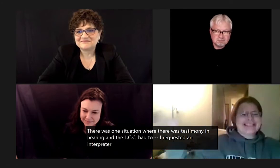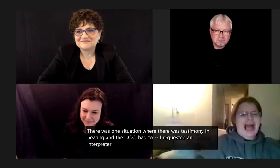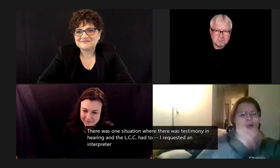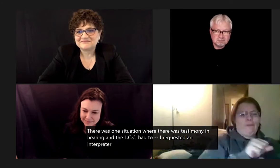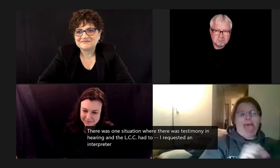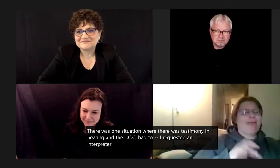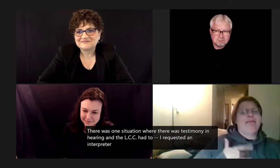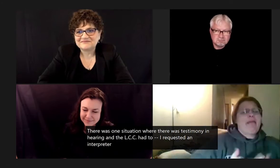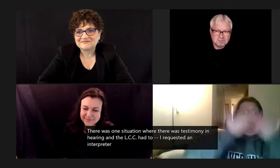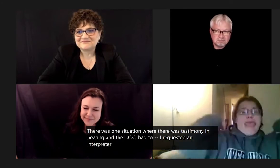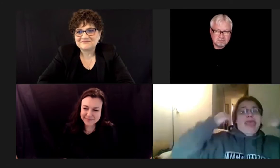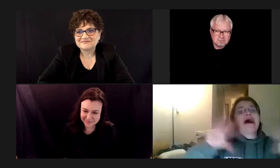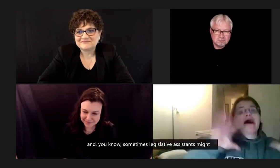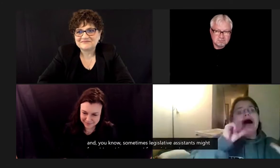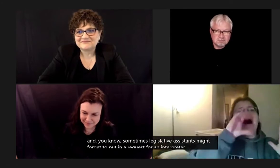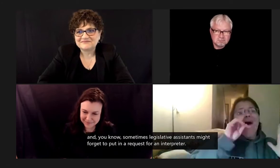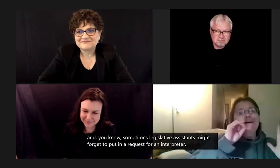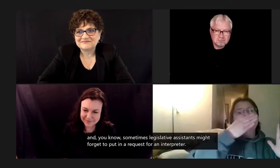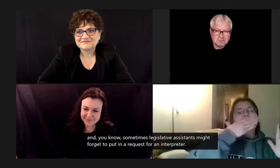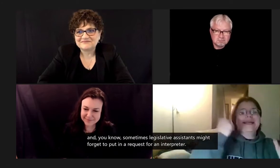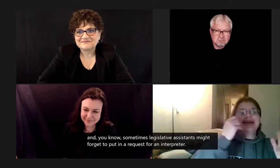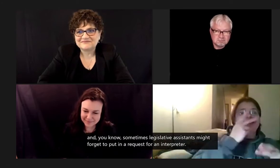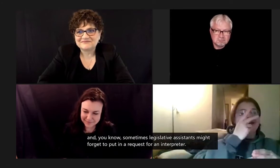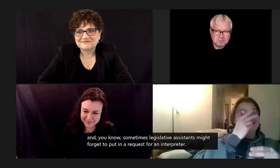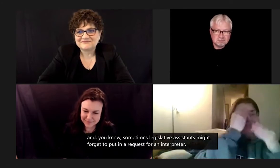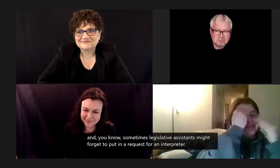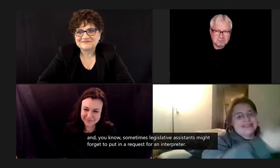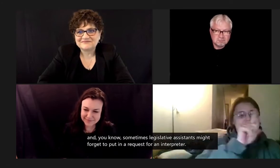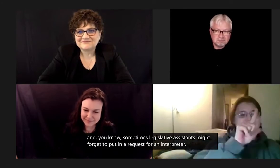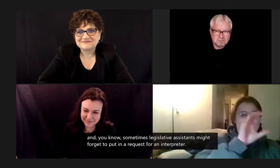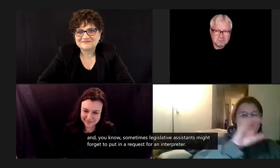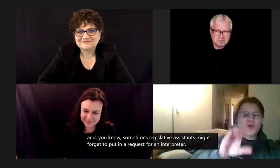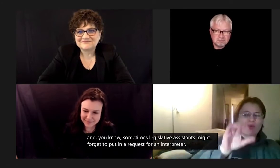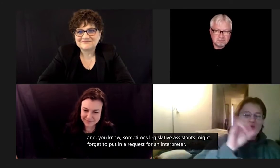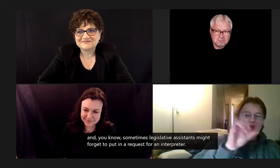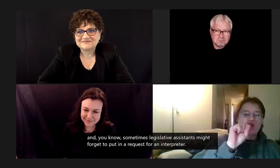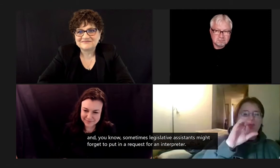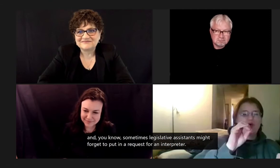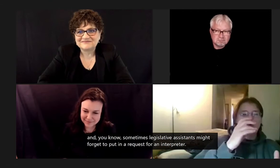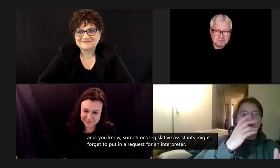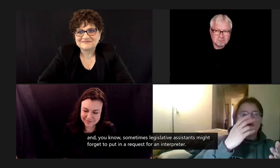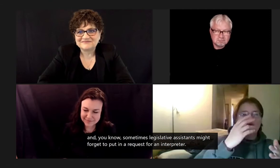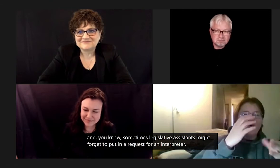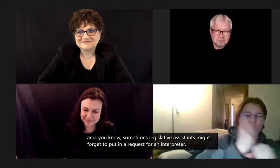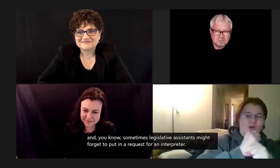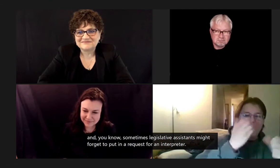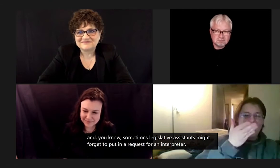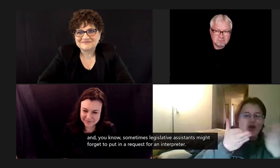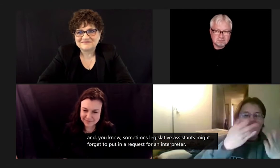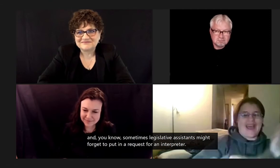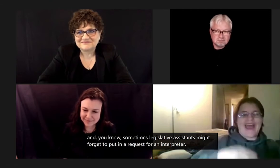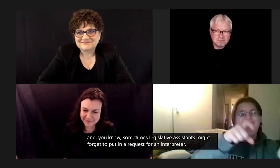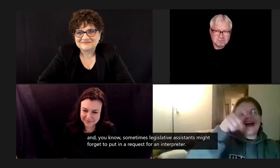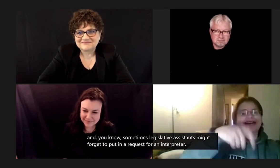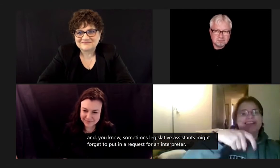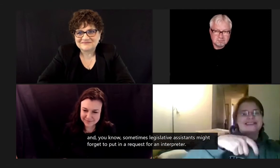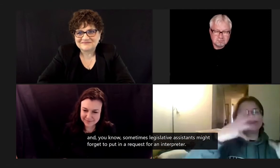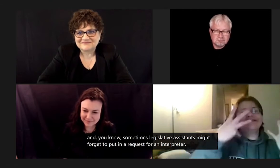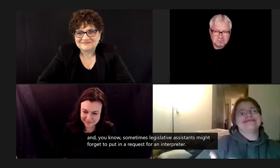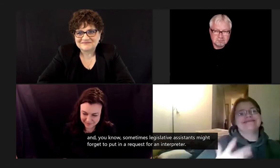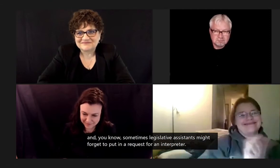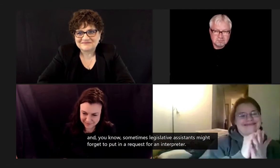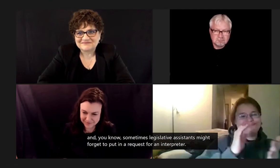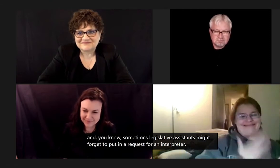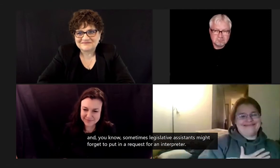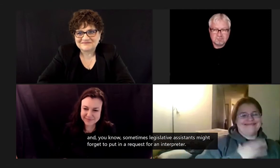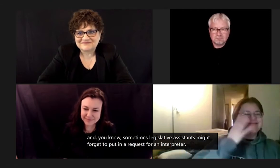But even understanding, you know, legislative assistants can be very, very busy with their workload.